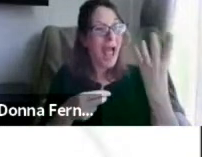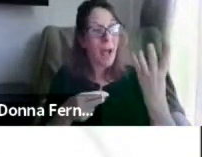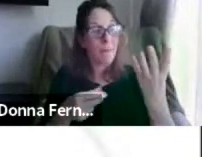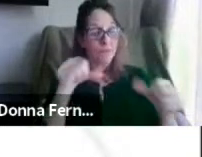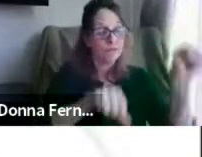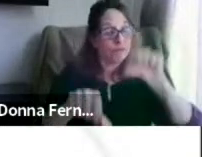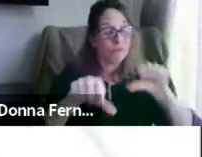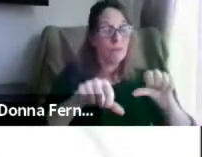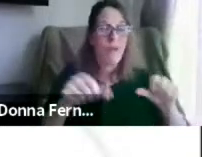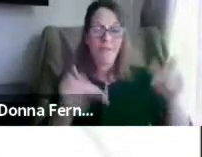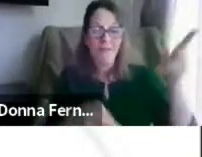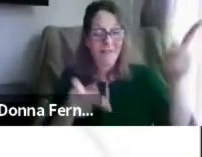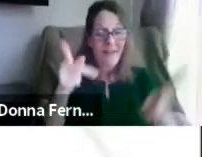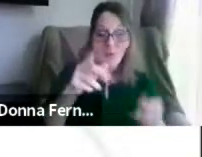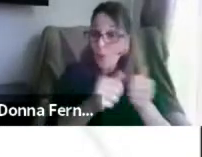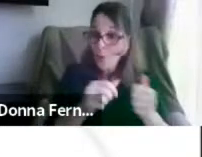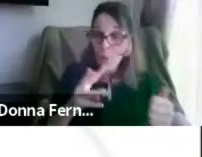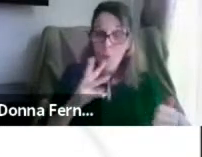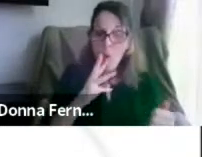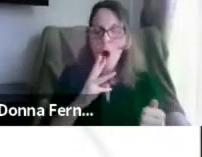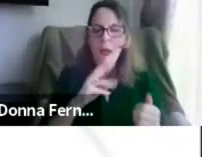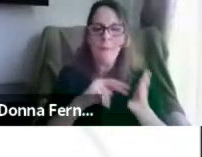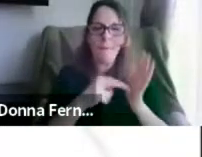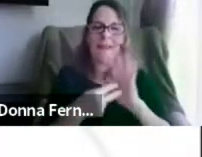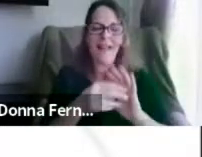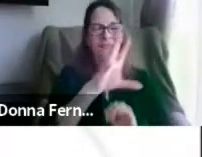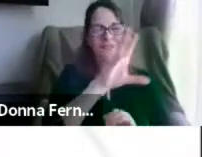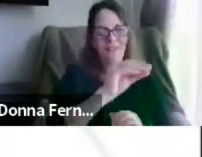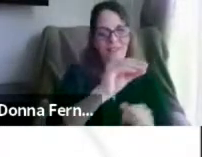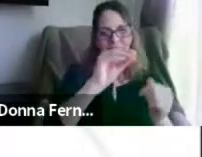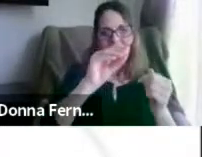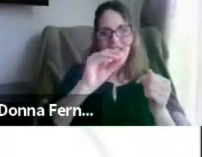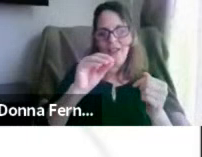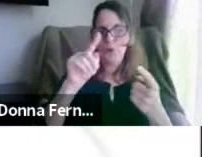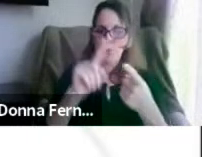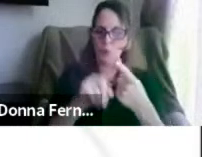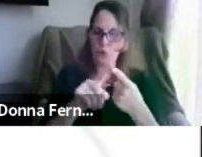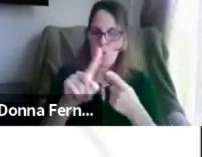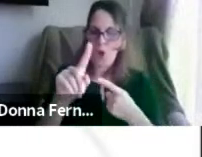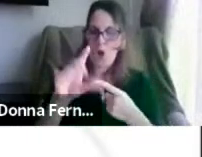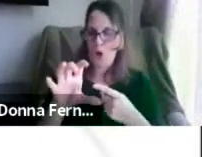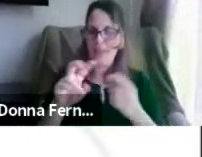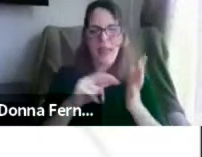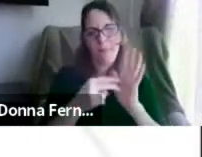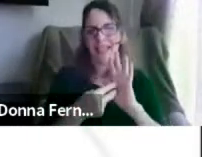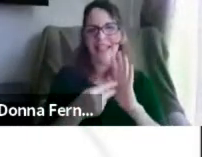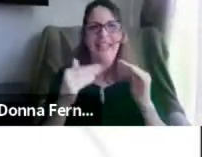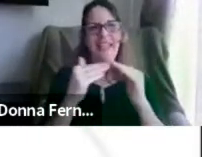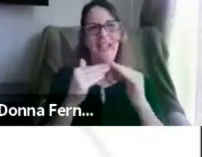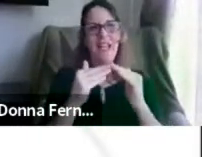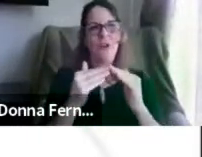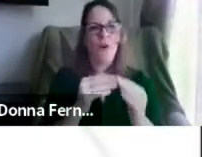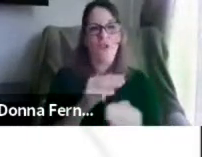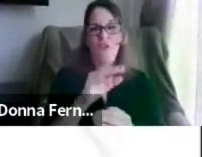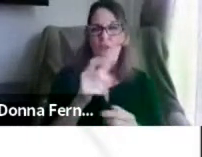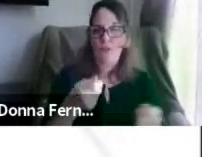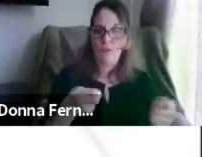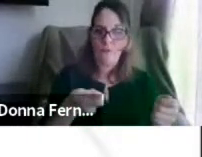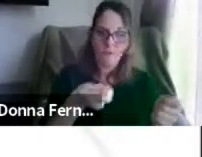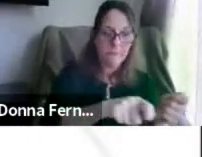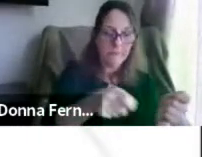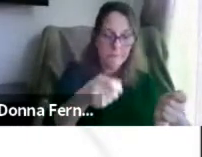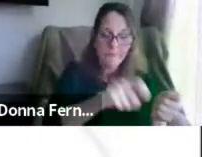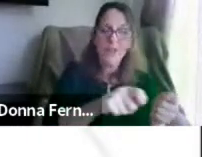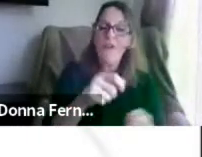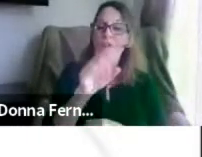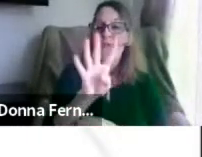with water, it should be between 50 to 100 parts per million. That equals out to about 4 teaspoons of bleach per